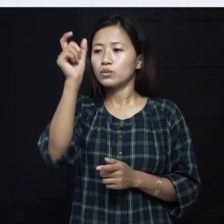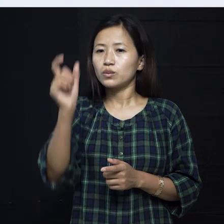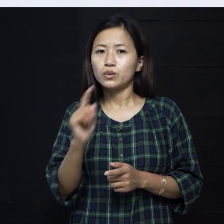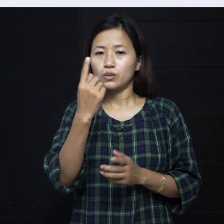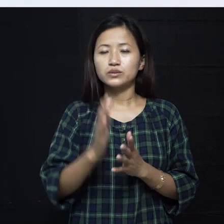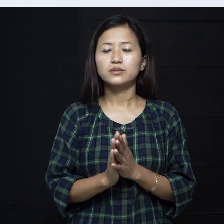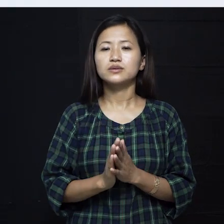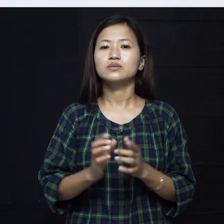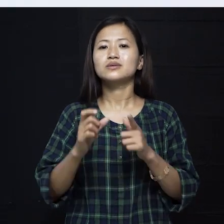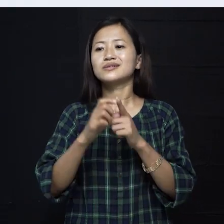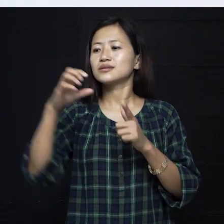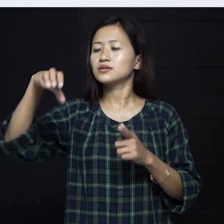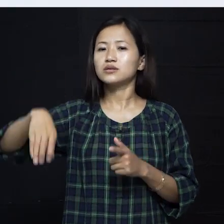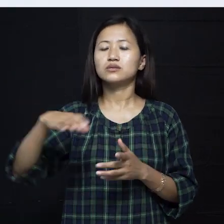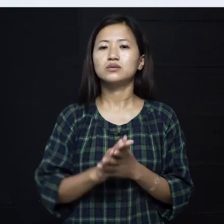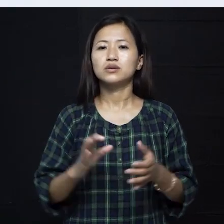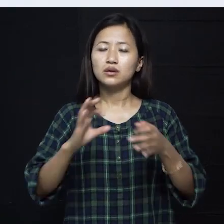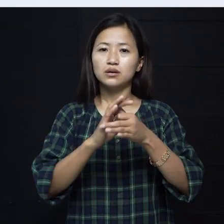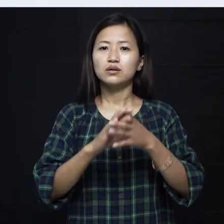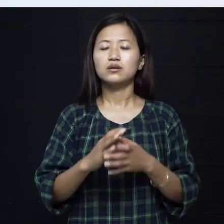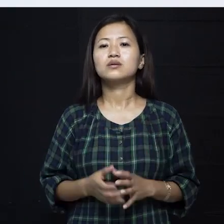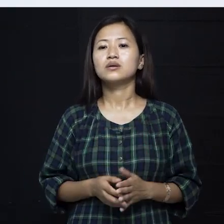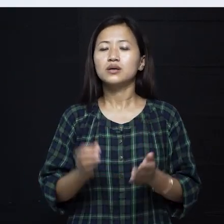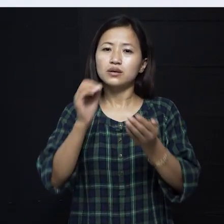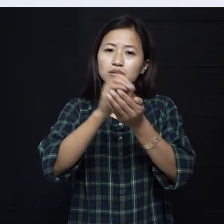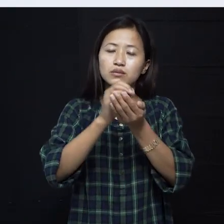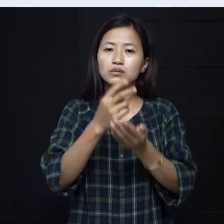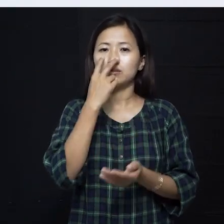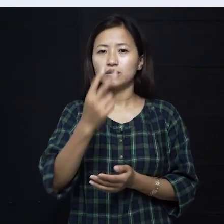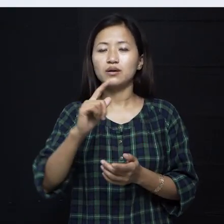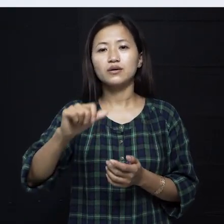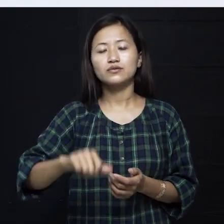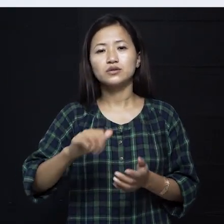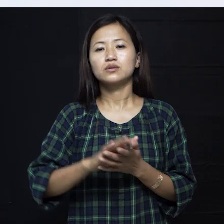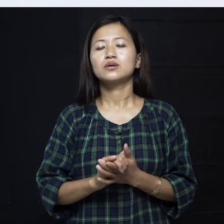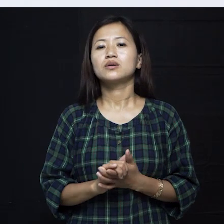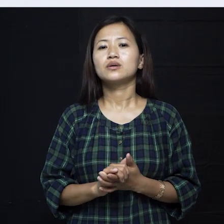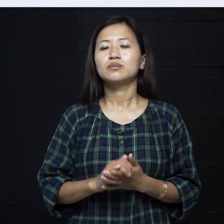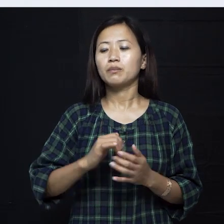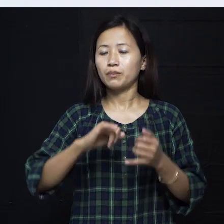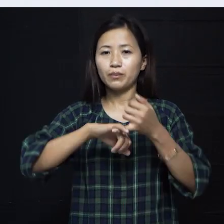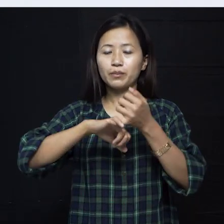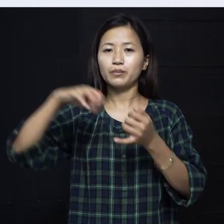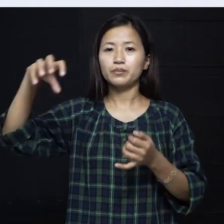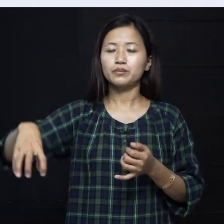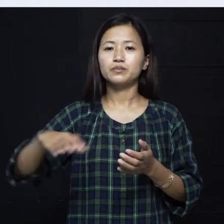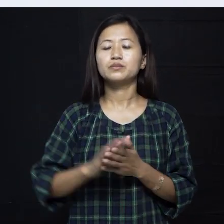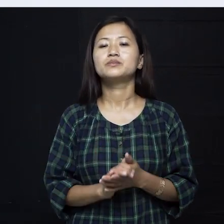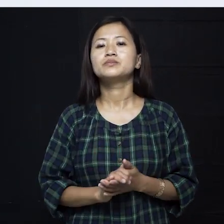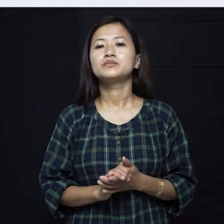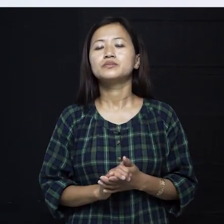called as the state highways, and these roads are maintained and looked after by the state. Okay,